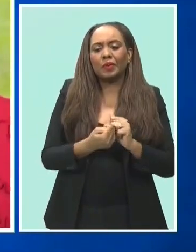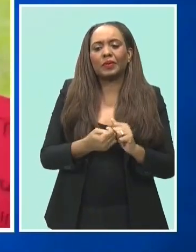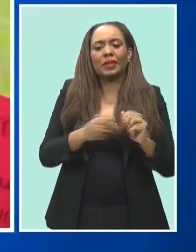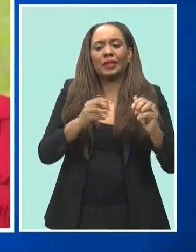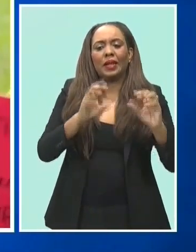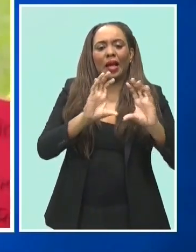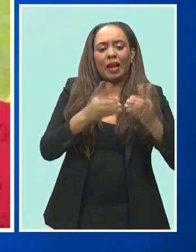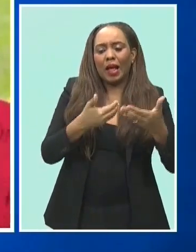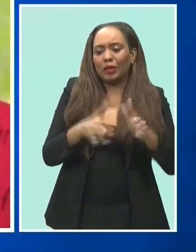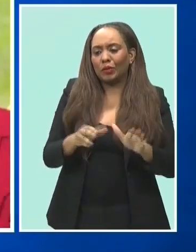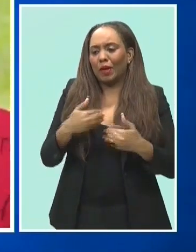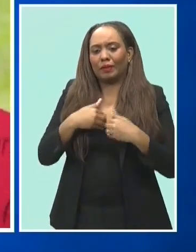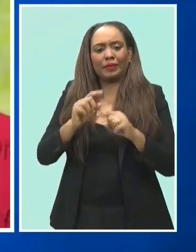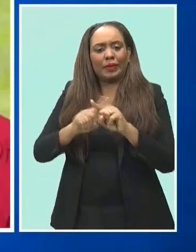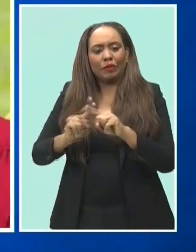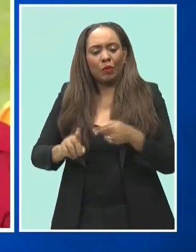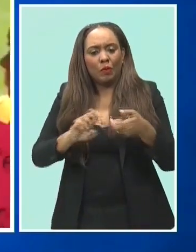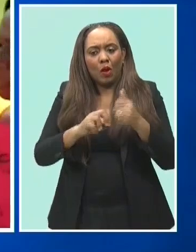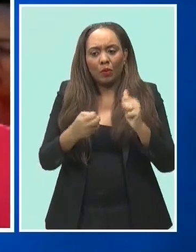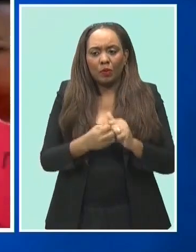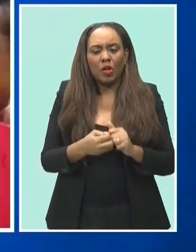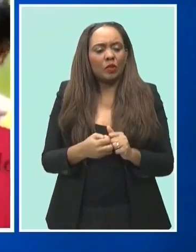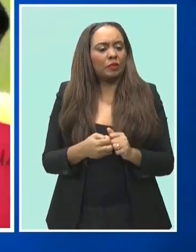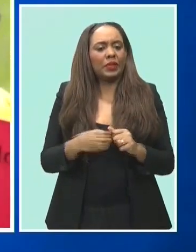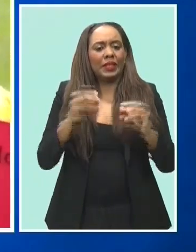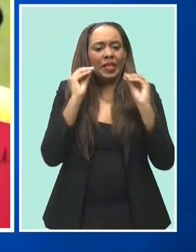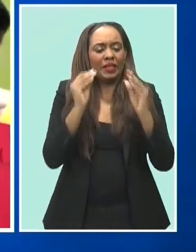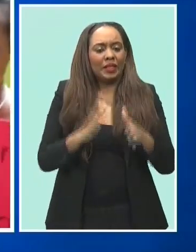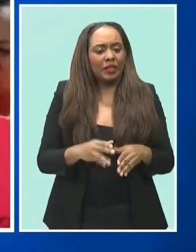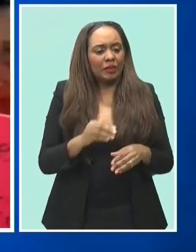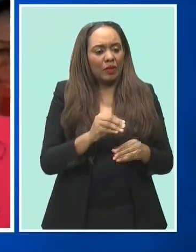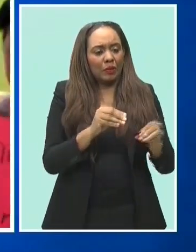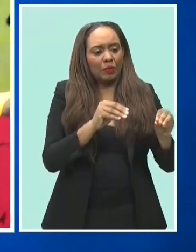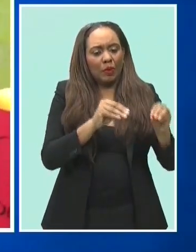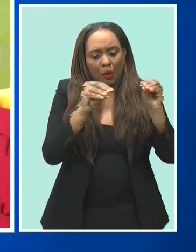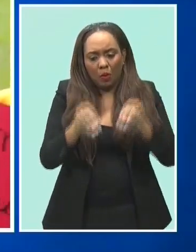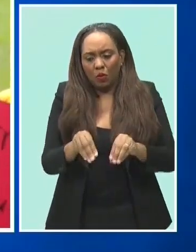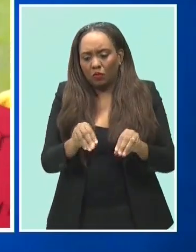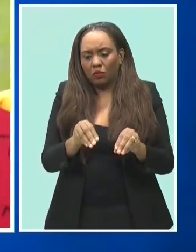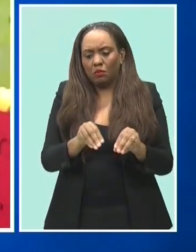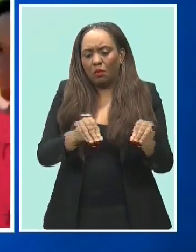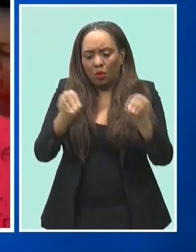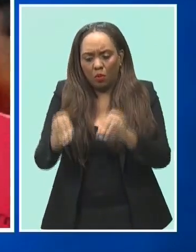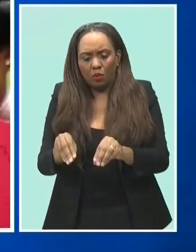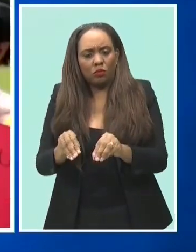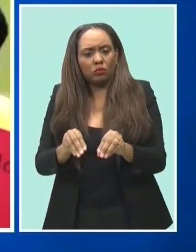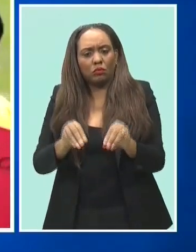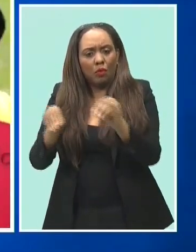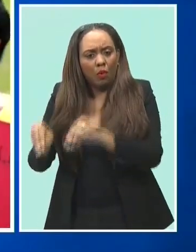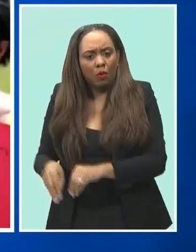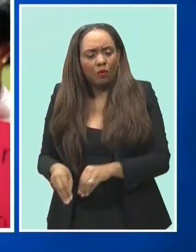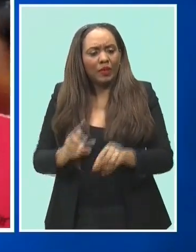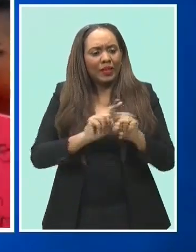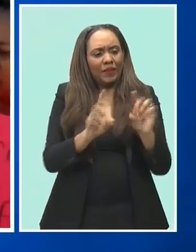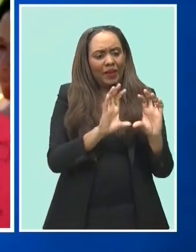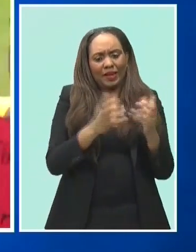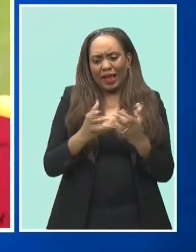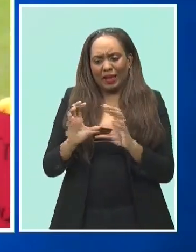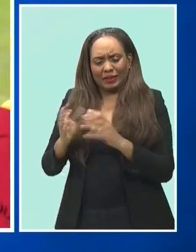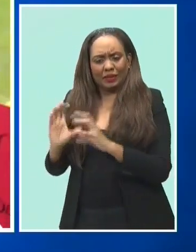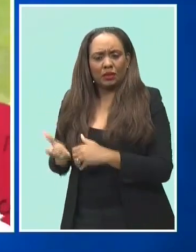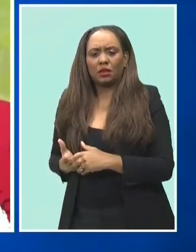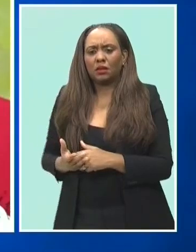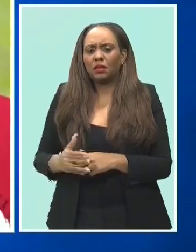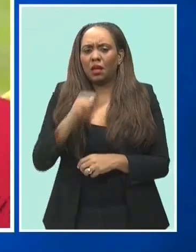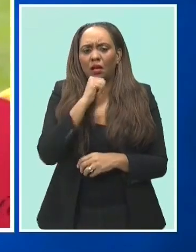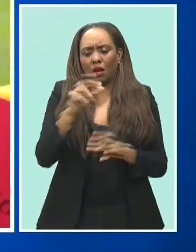confronting teachers as to moving, just saying you're moving here and you're moving there, not saying where we're moving. And those type of disrespectful behaviors are